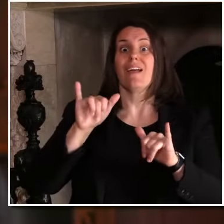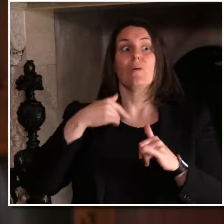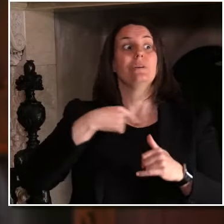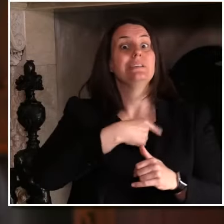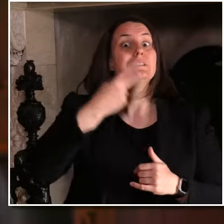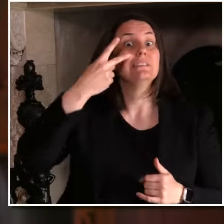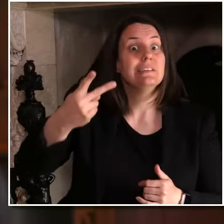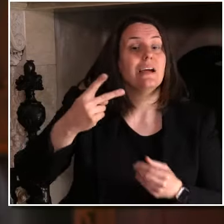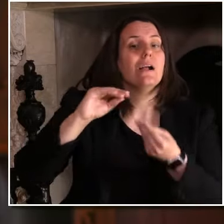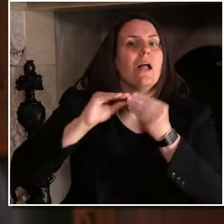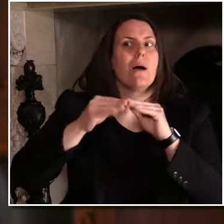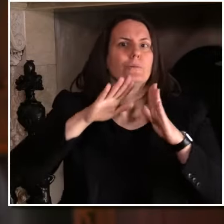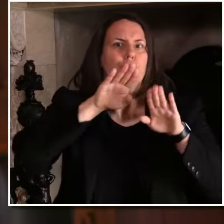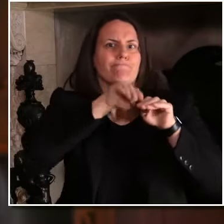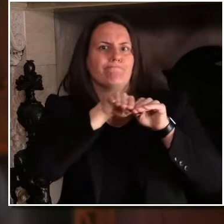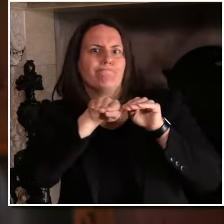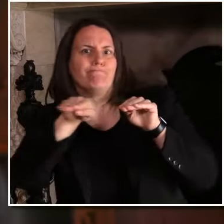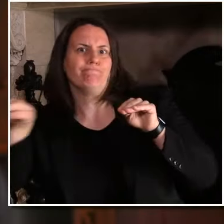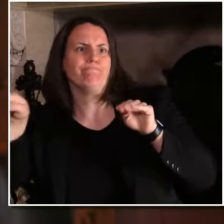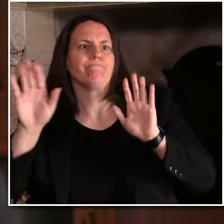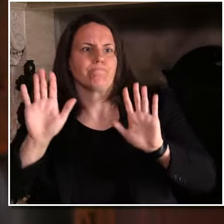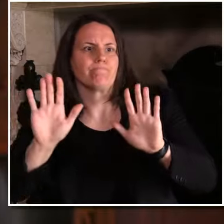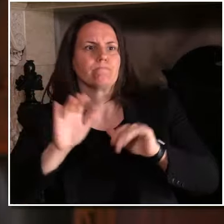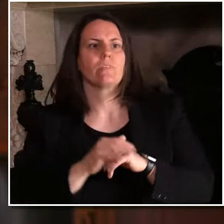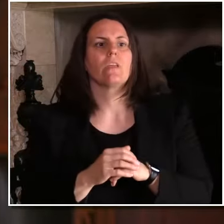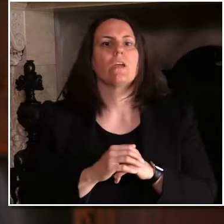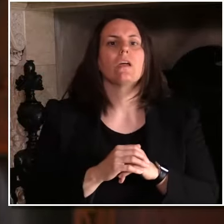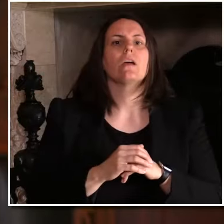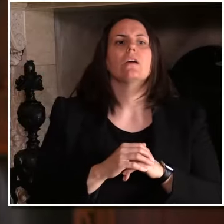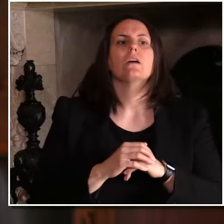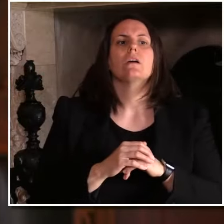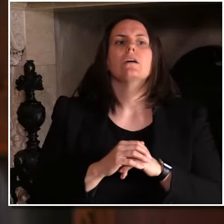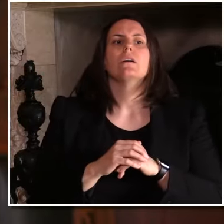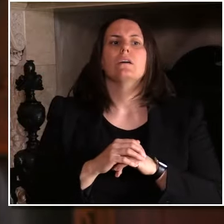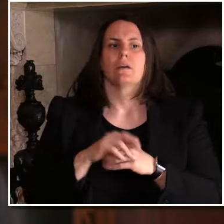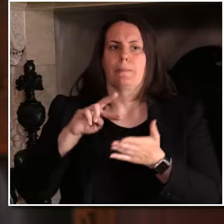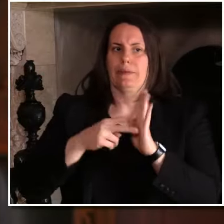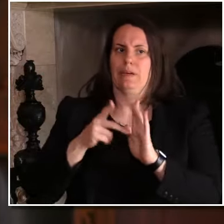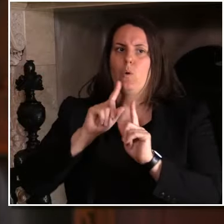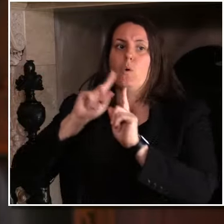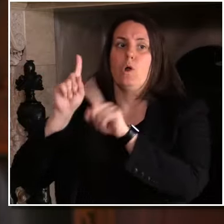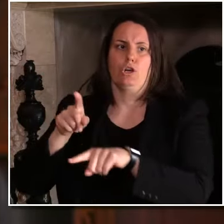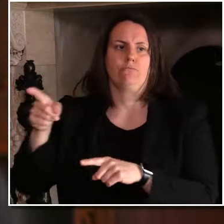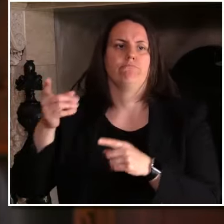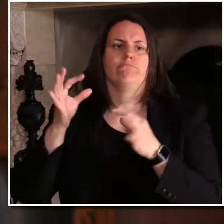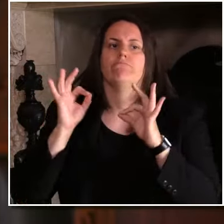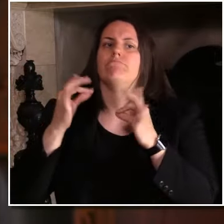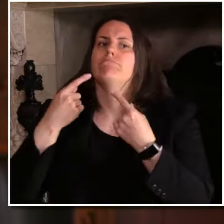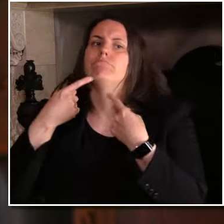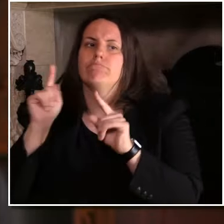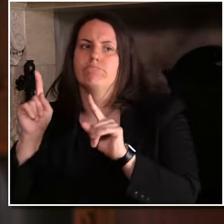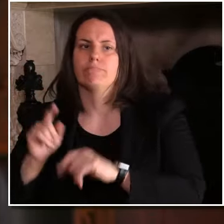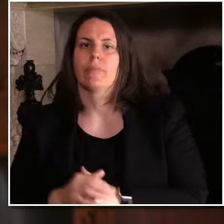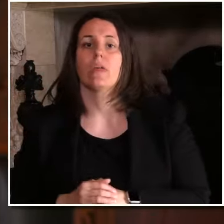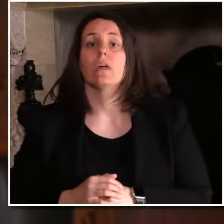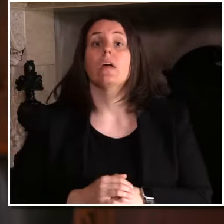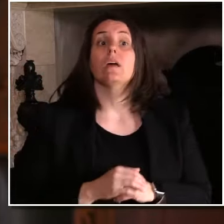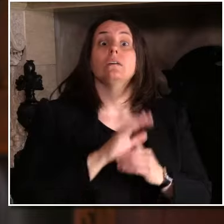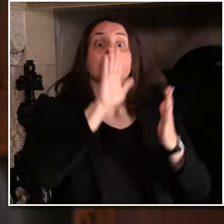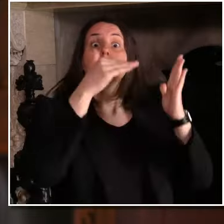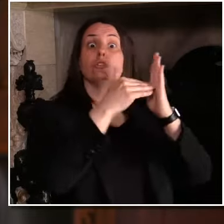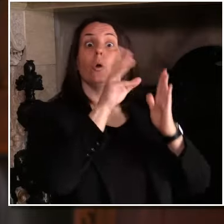been really tested or exceeded, but this alternative care facility will allow us to continue